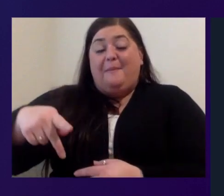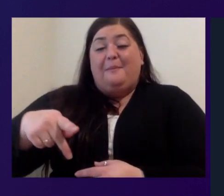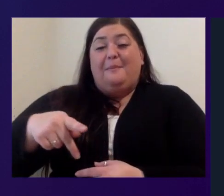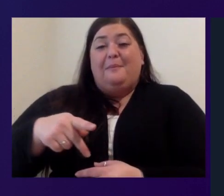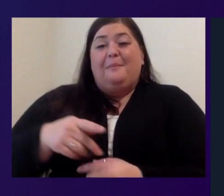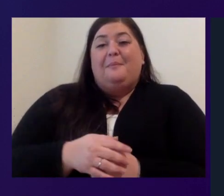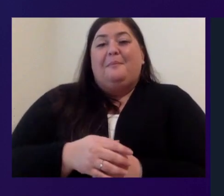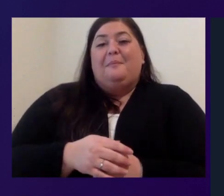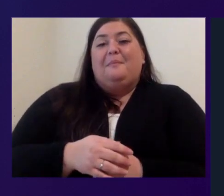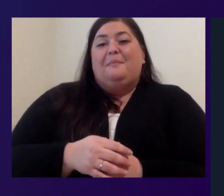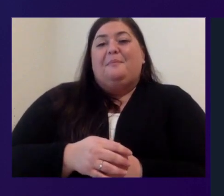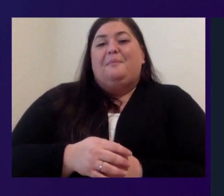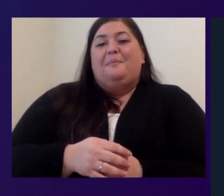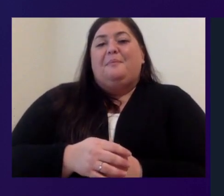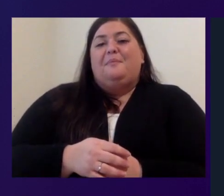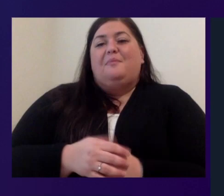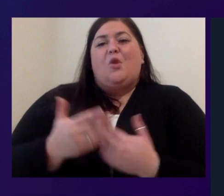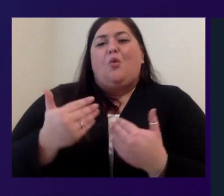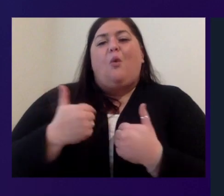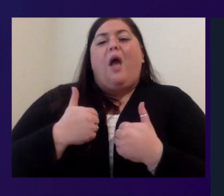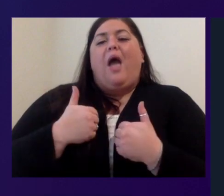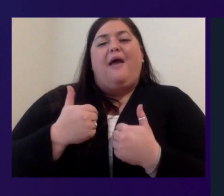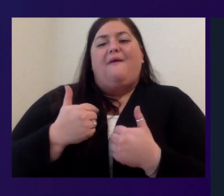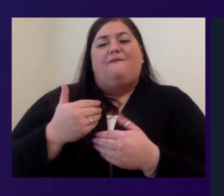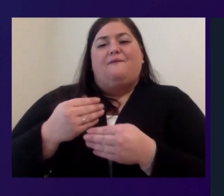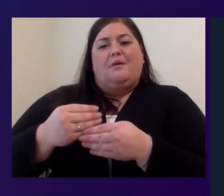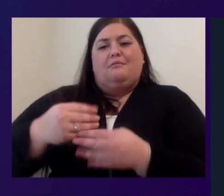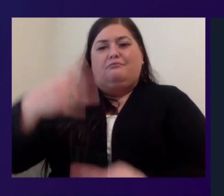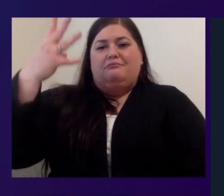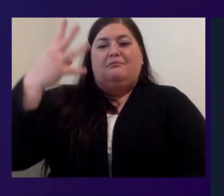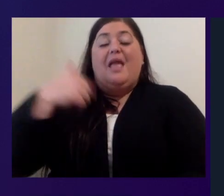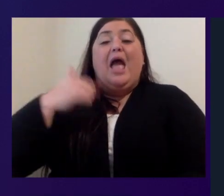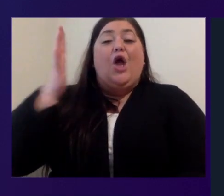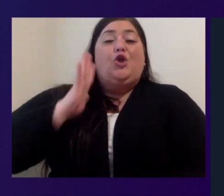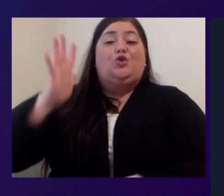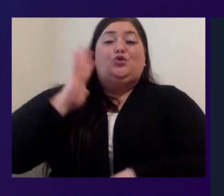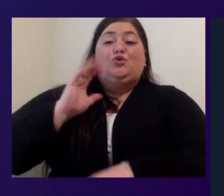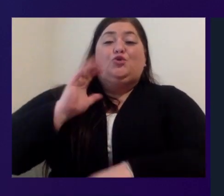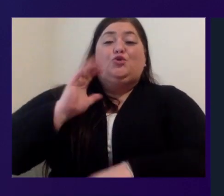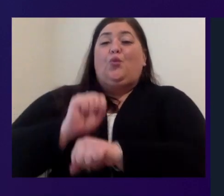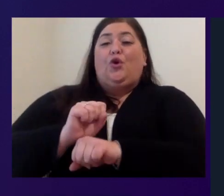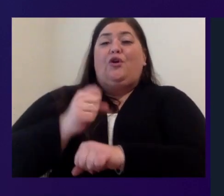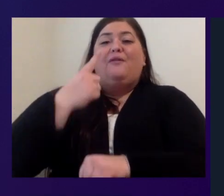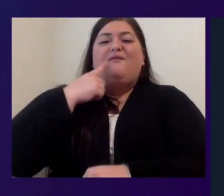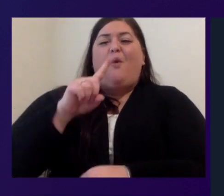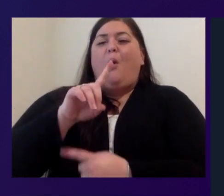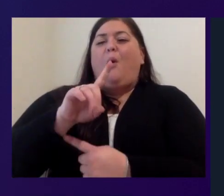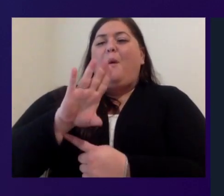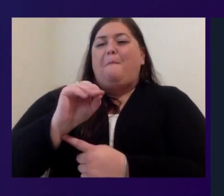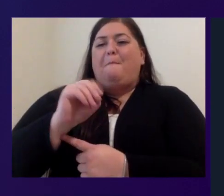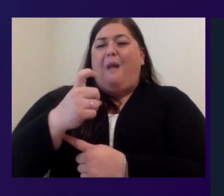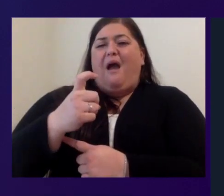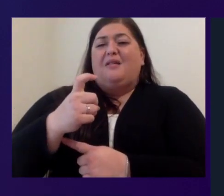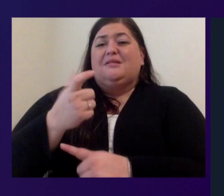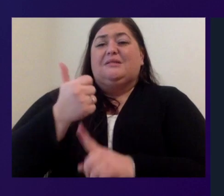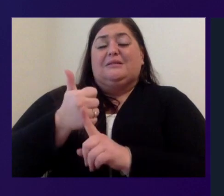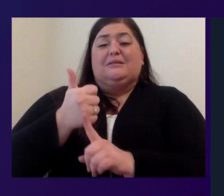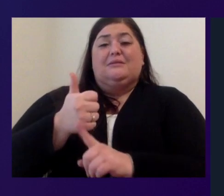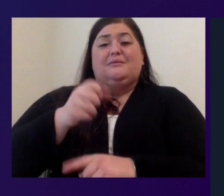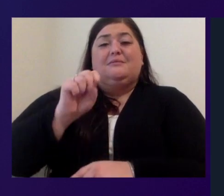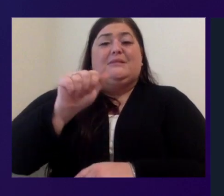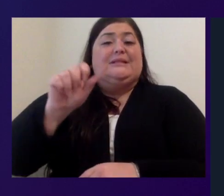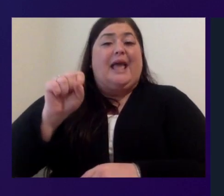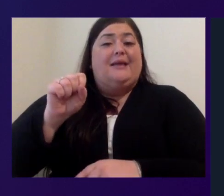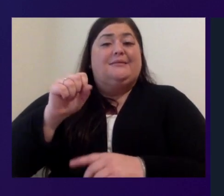know, and there's a plethora of, I used to work for a SaaS app company called Box, for example, Sure. does storage. I think